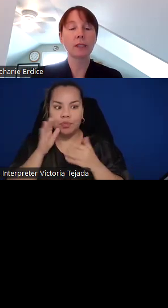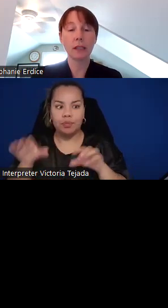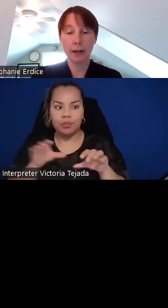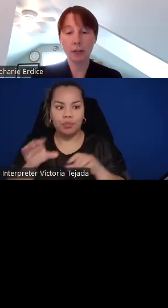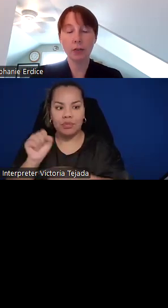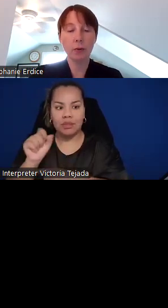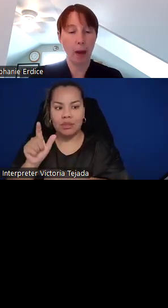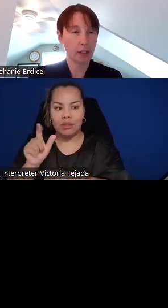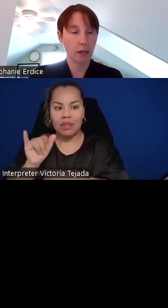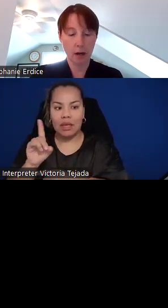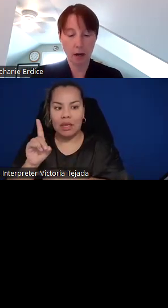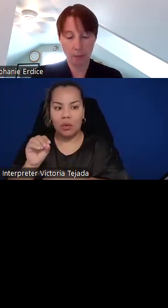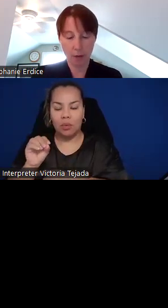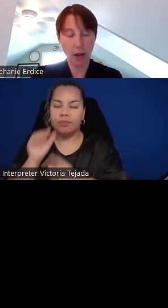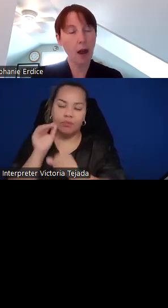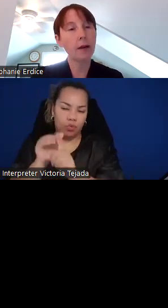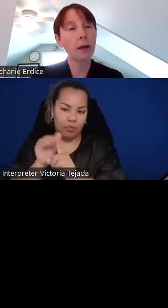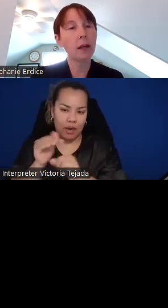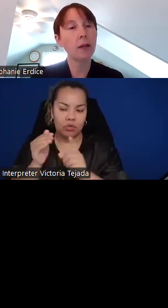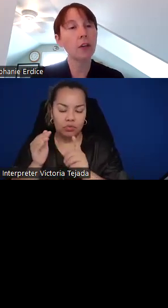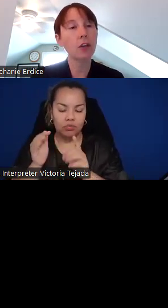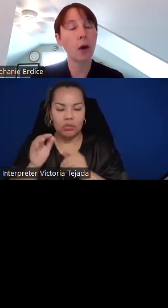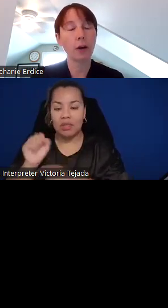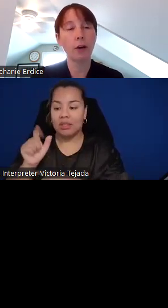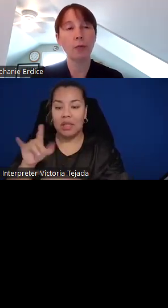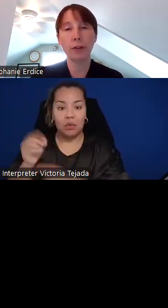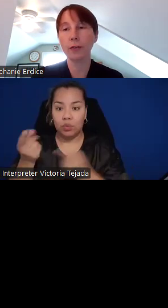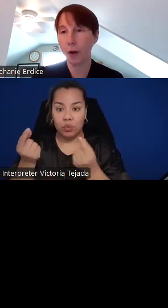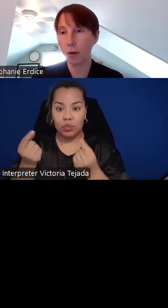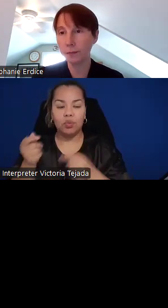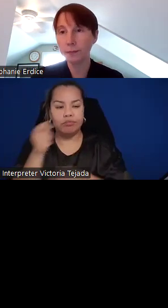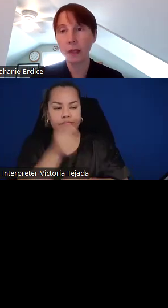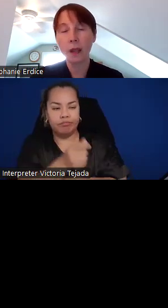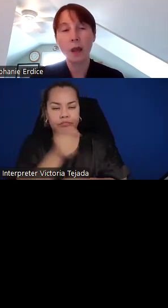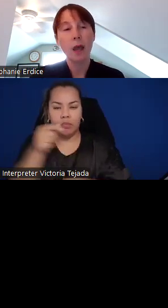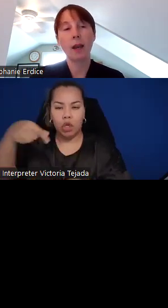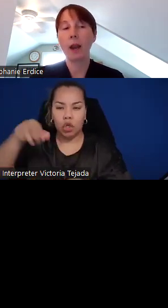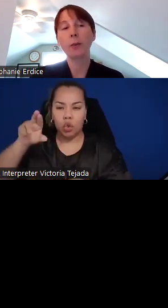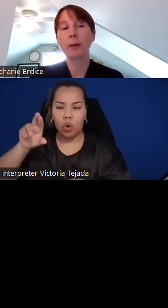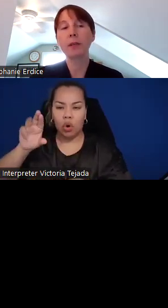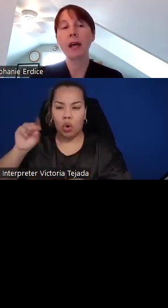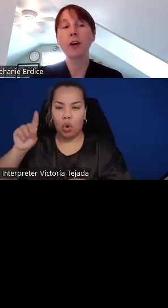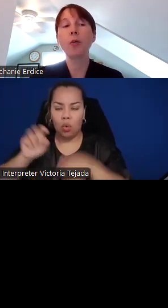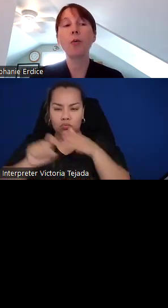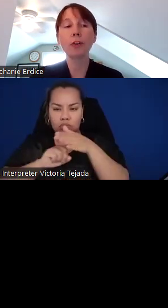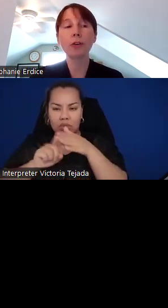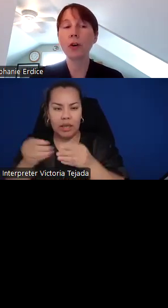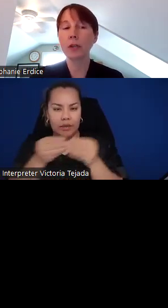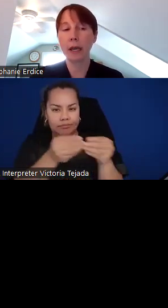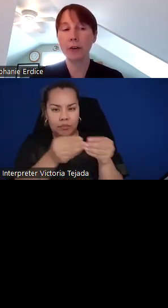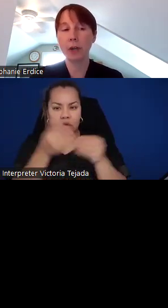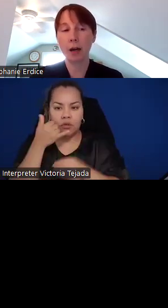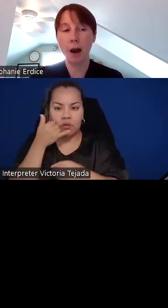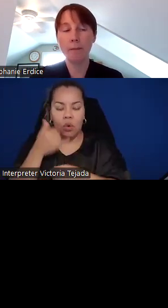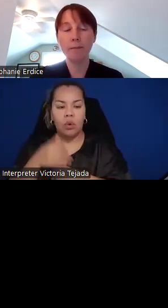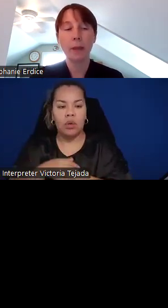So Slidos, as a reminder, go ahead and hit the QR code with your phone and that'll bring up the Slido, or you can go